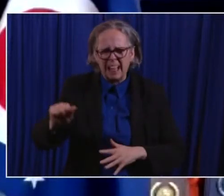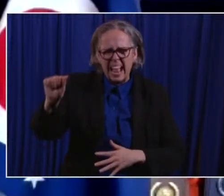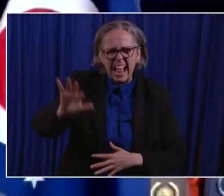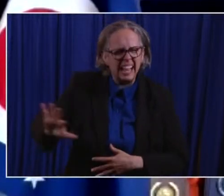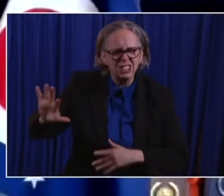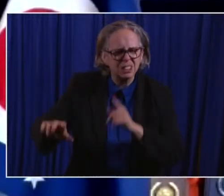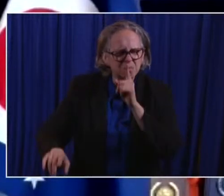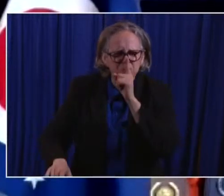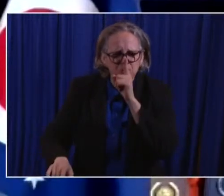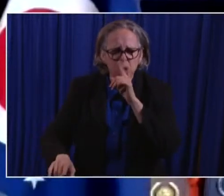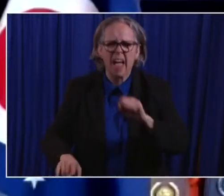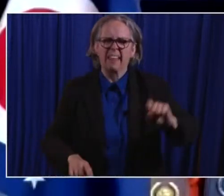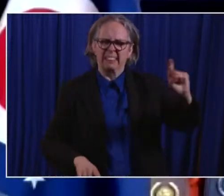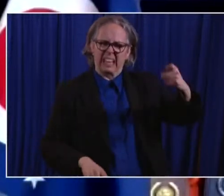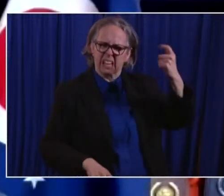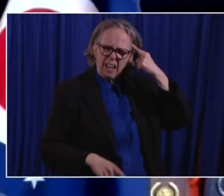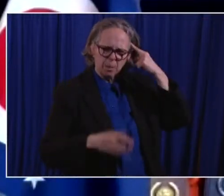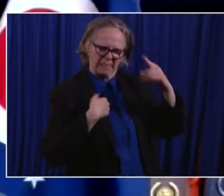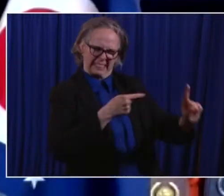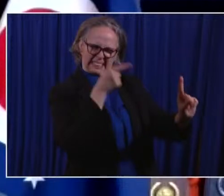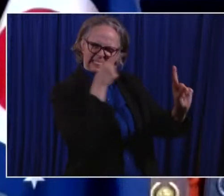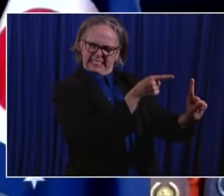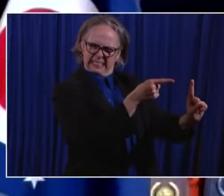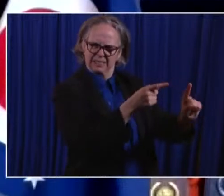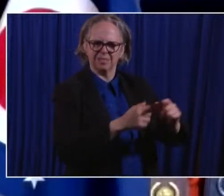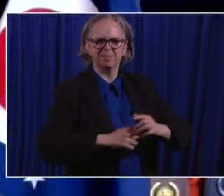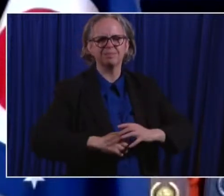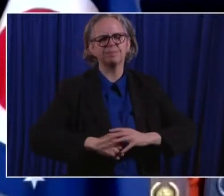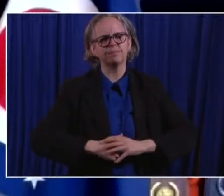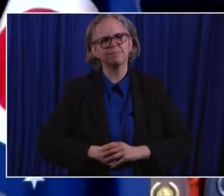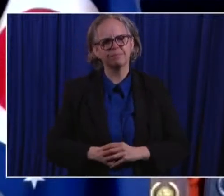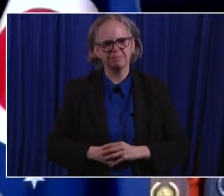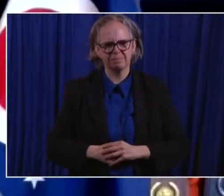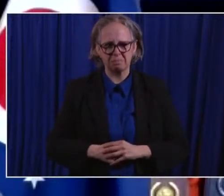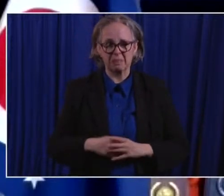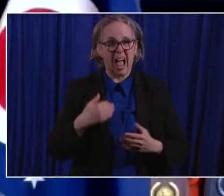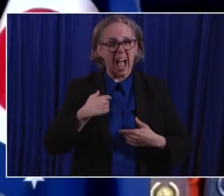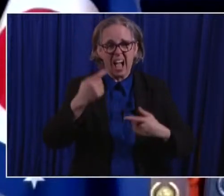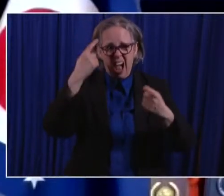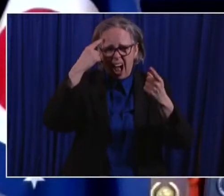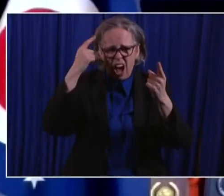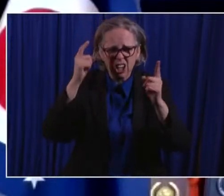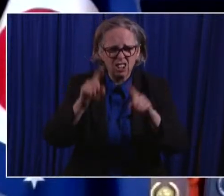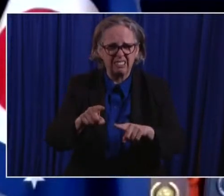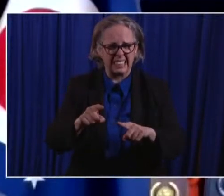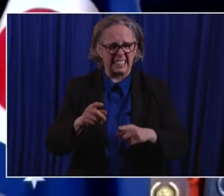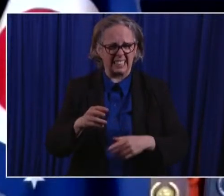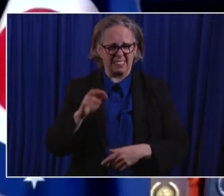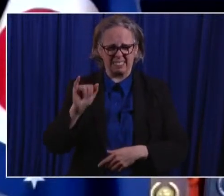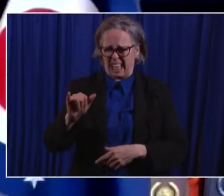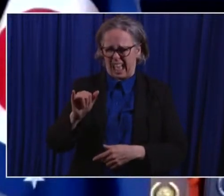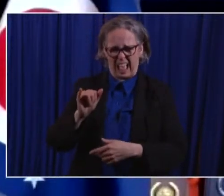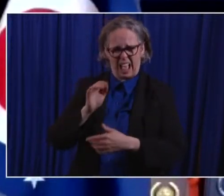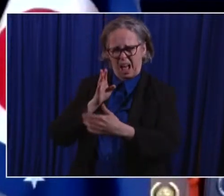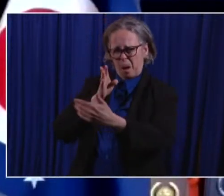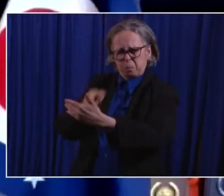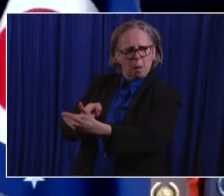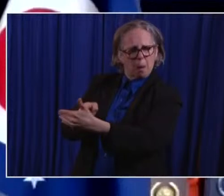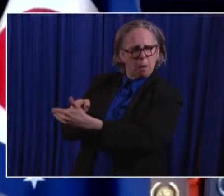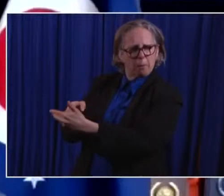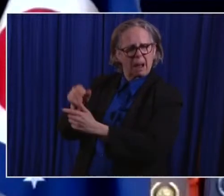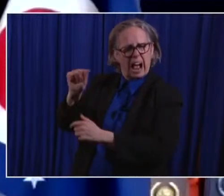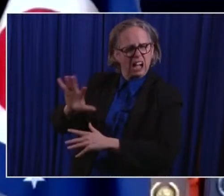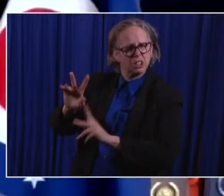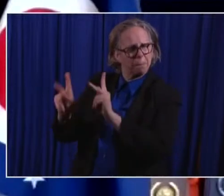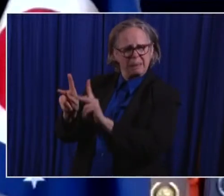them in denouncing violence toward anyone, and I offered to volunteer